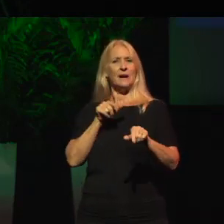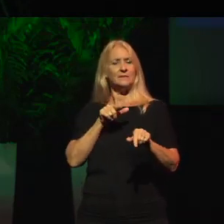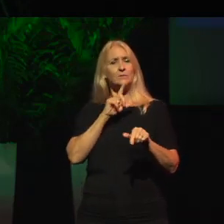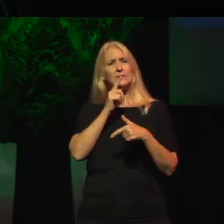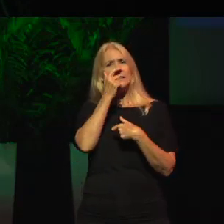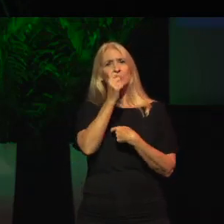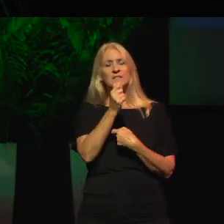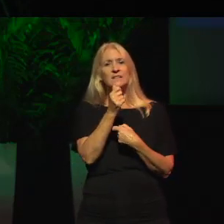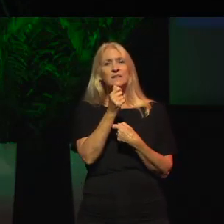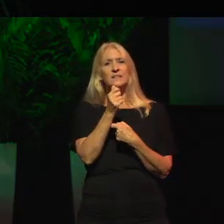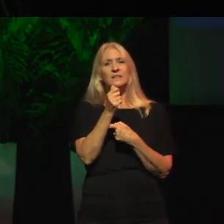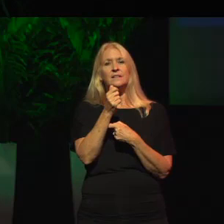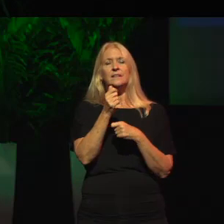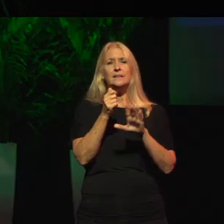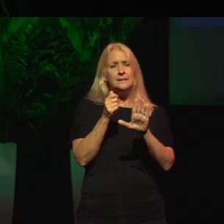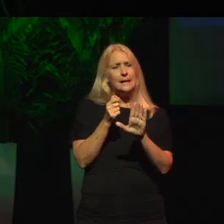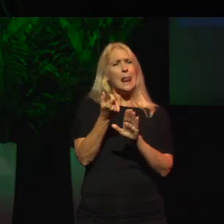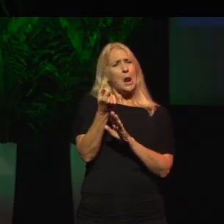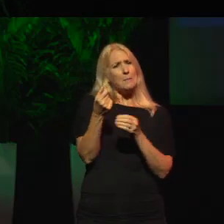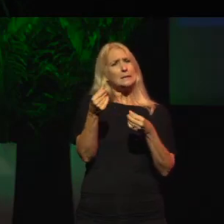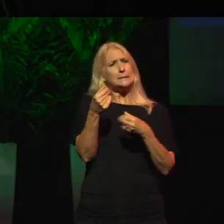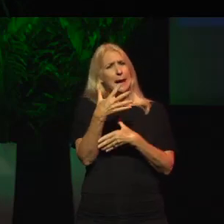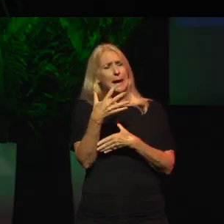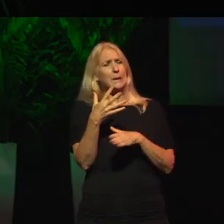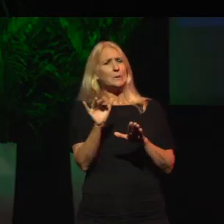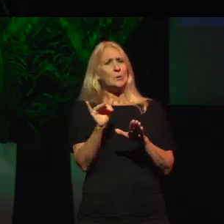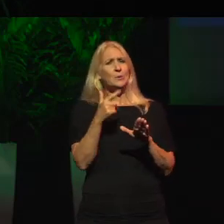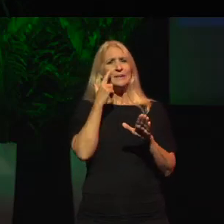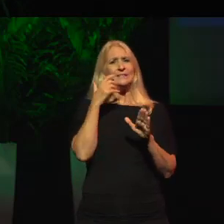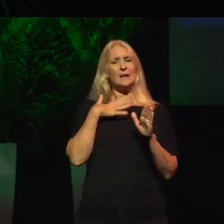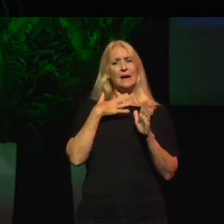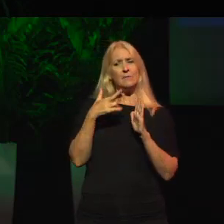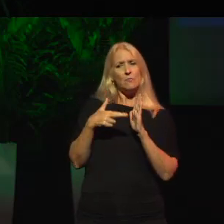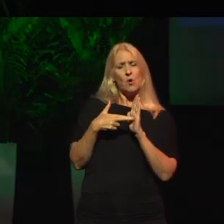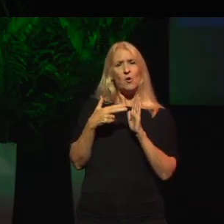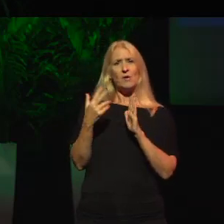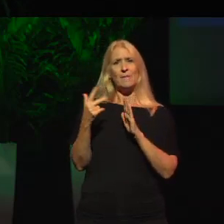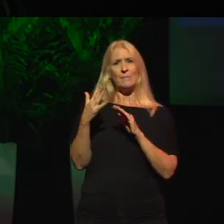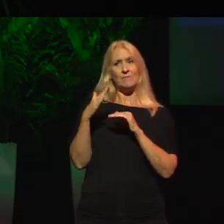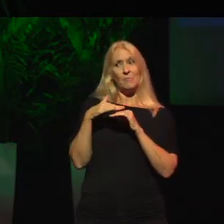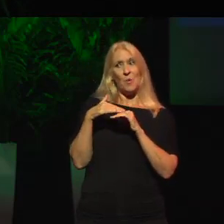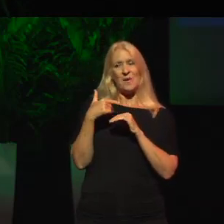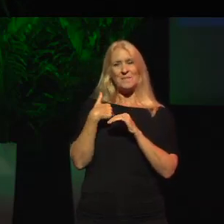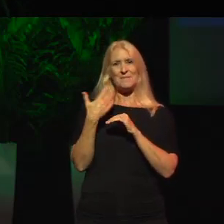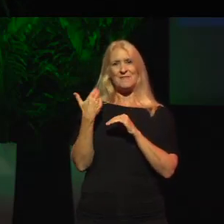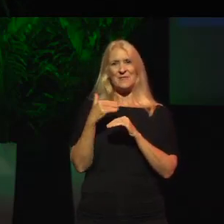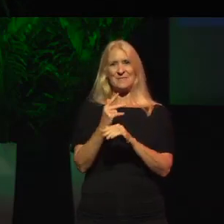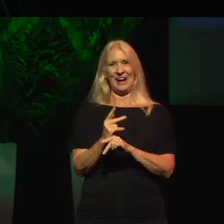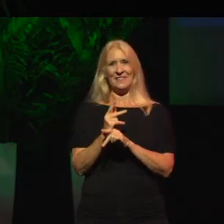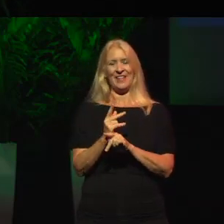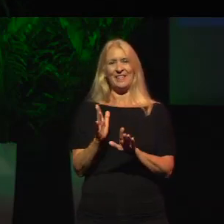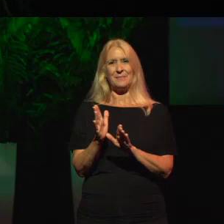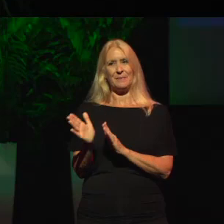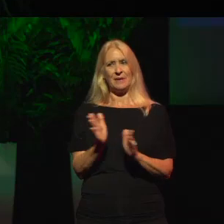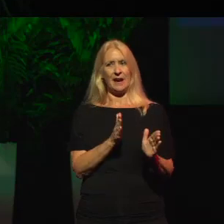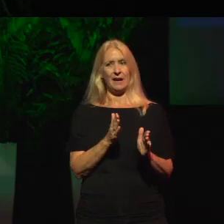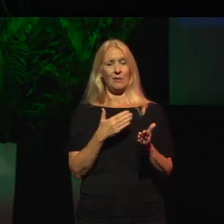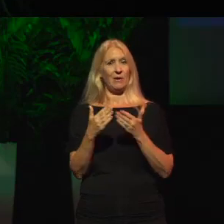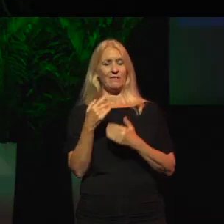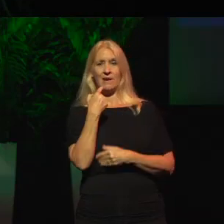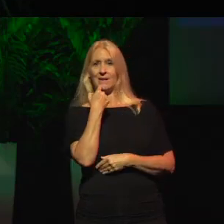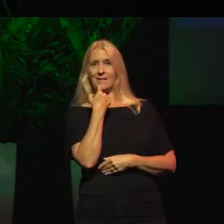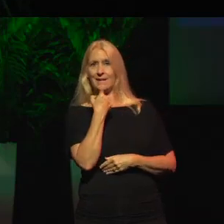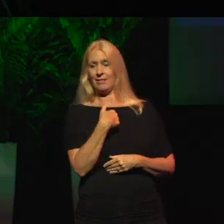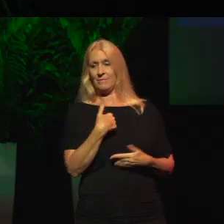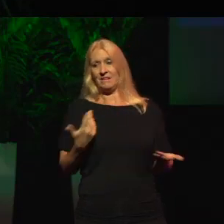interesting, and I can be a little scary because in my role, and I've been advised in the past to be careful and be prepared for whatever answer I